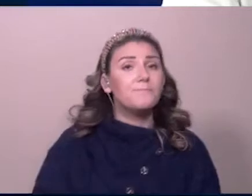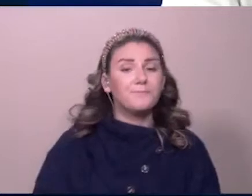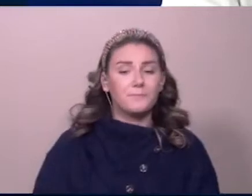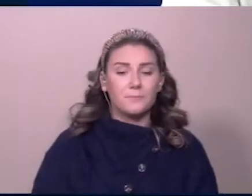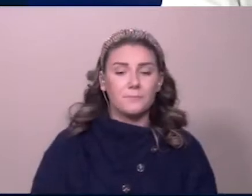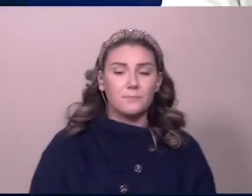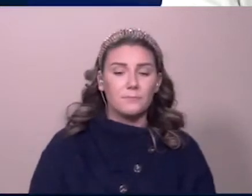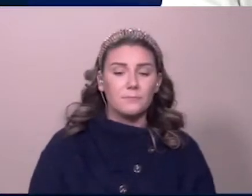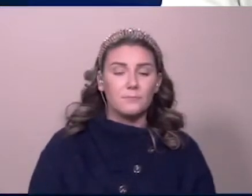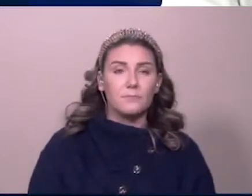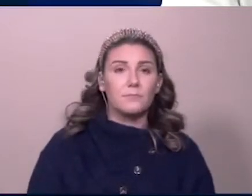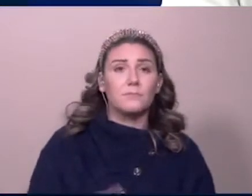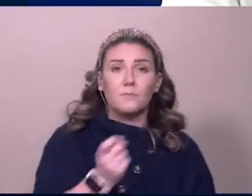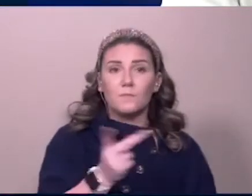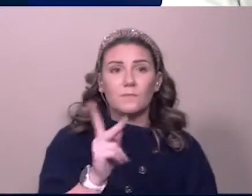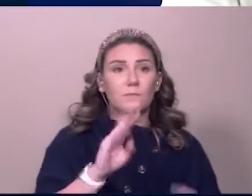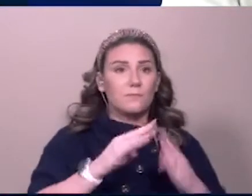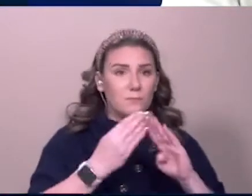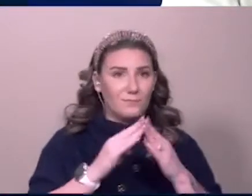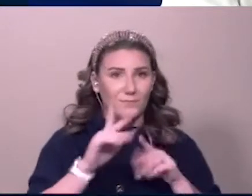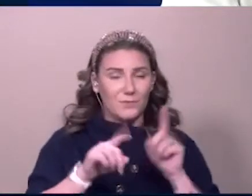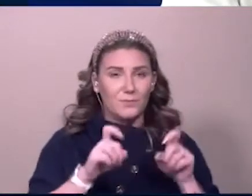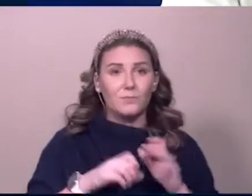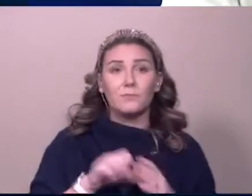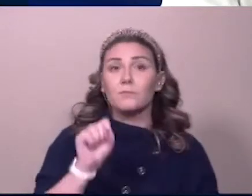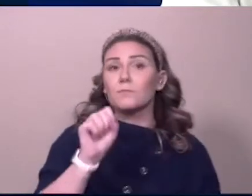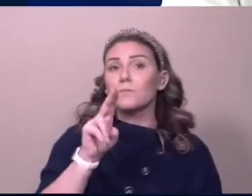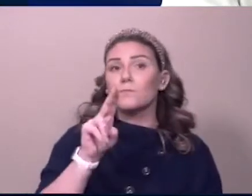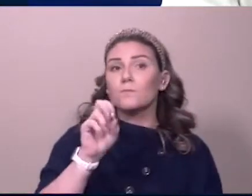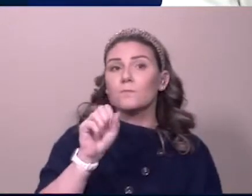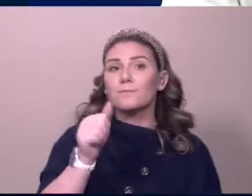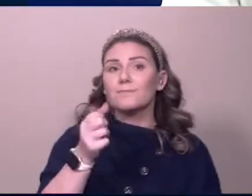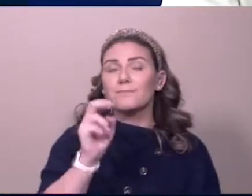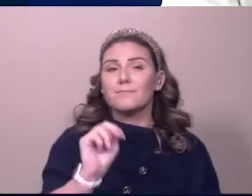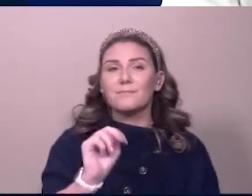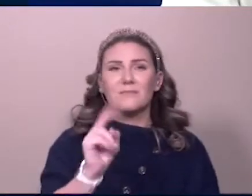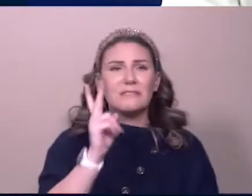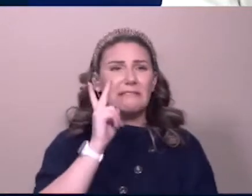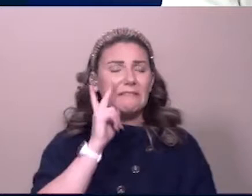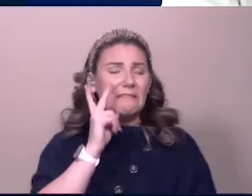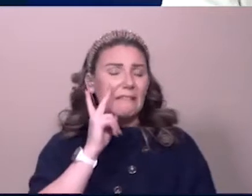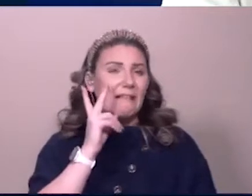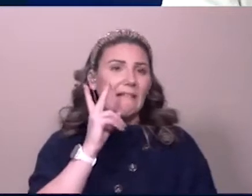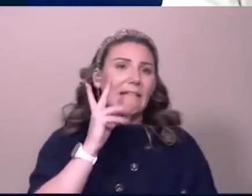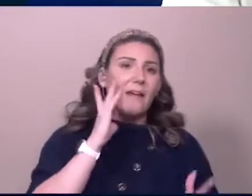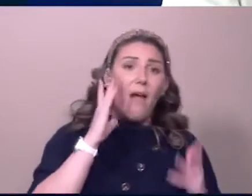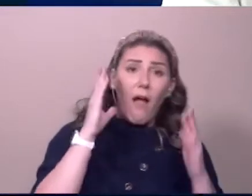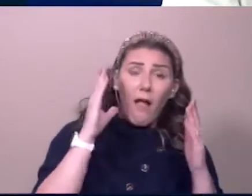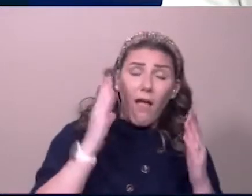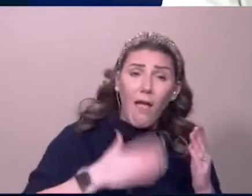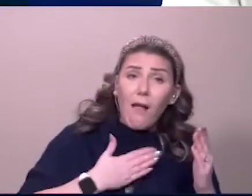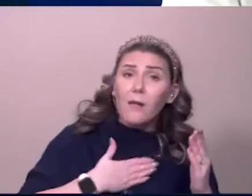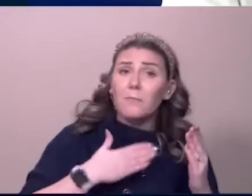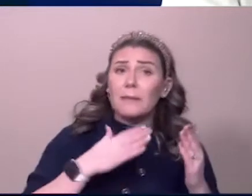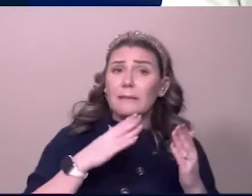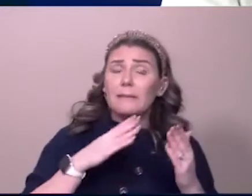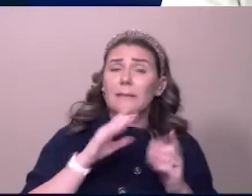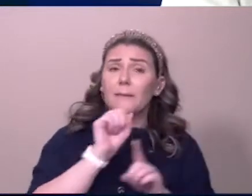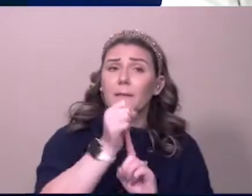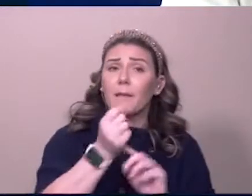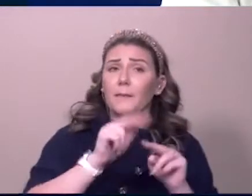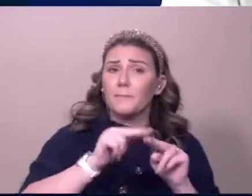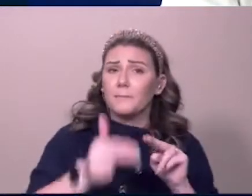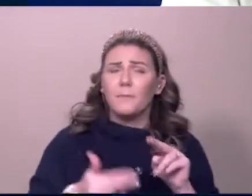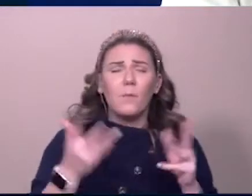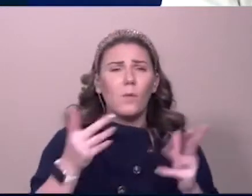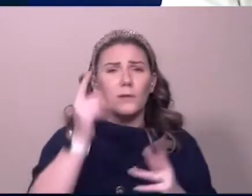So we're going to get to a few community questions. Susan says she's happy to see that these cases are going down, but what's the theory as to why they're going down?